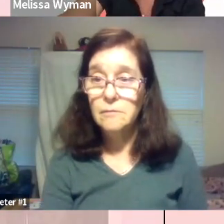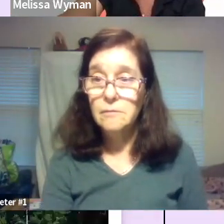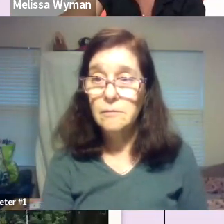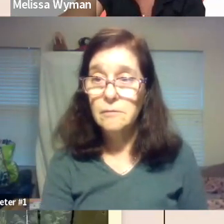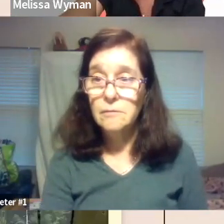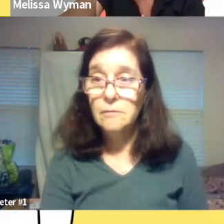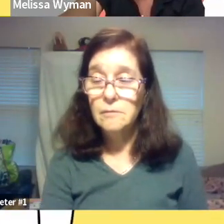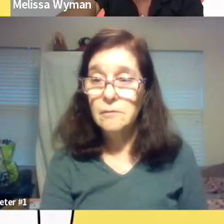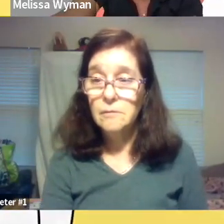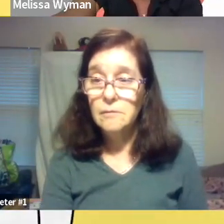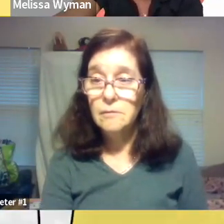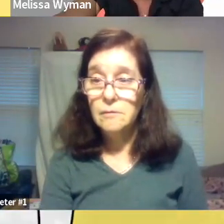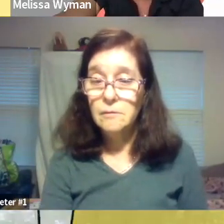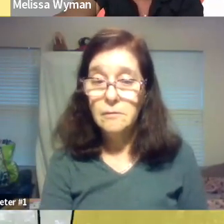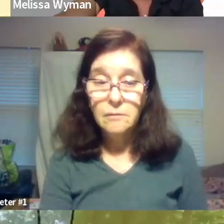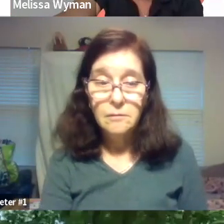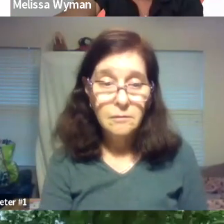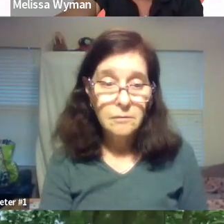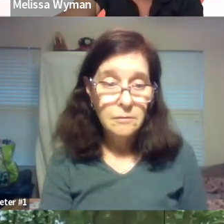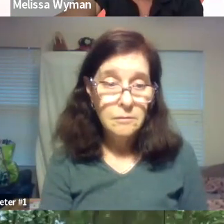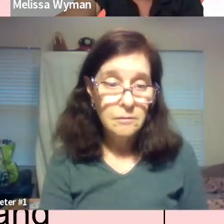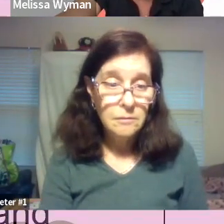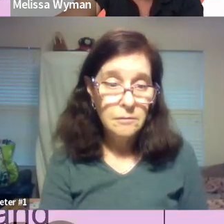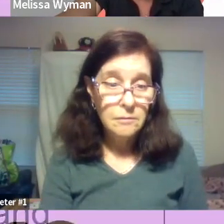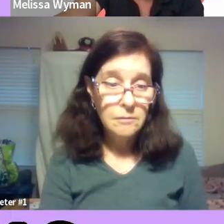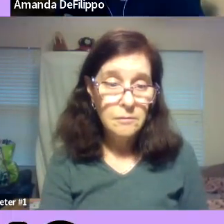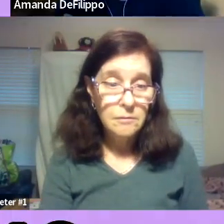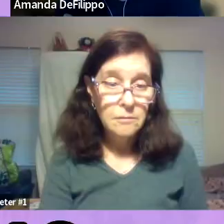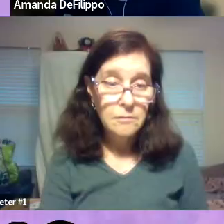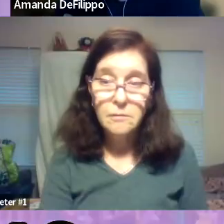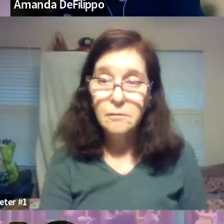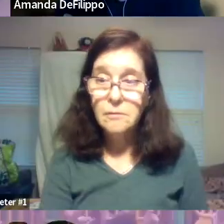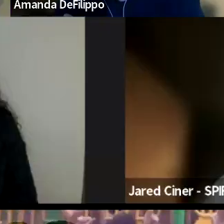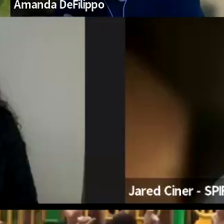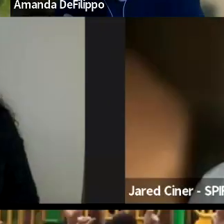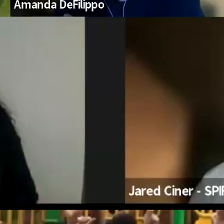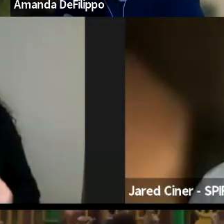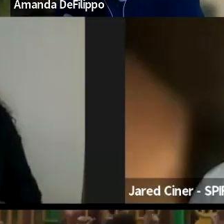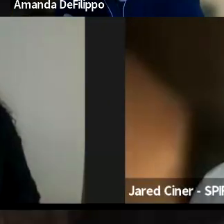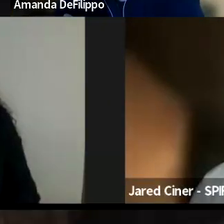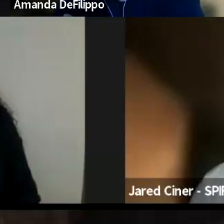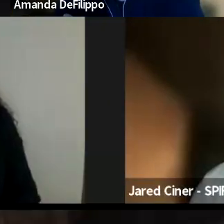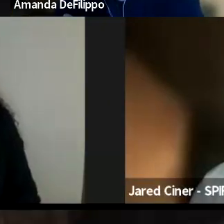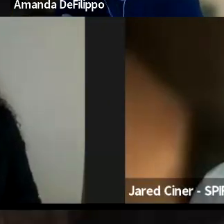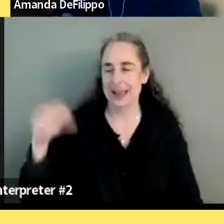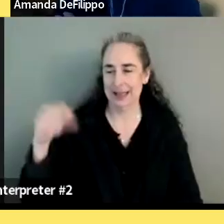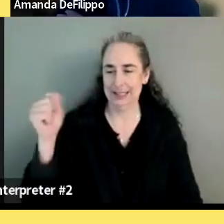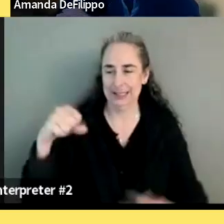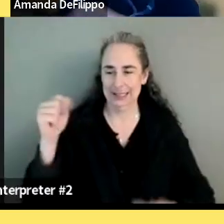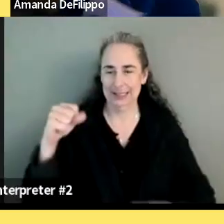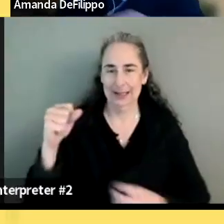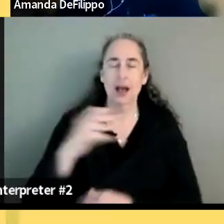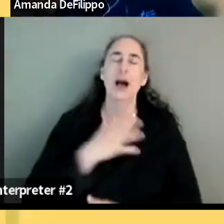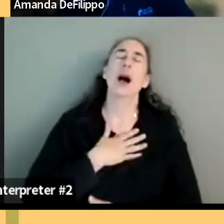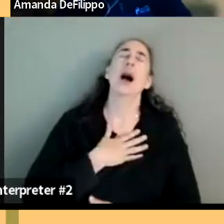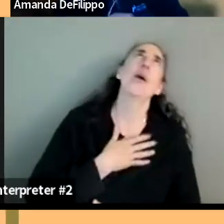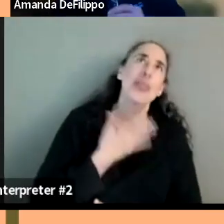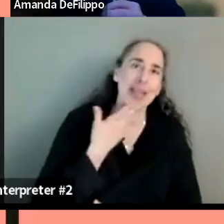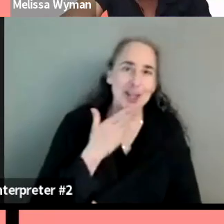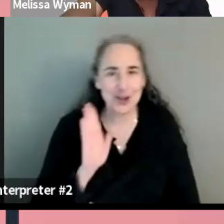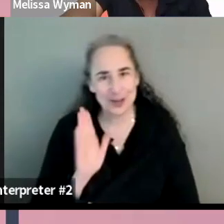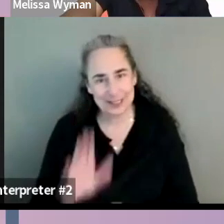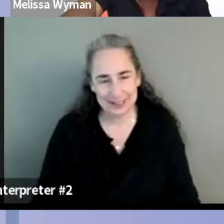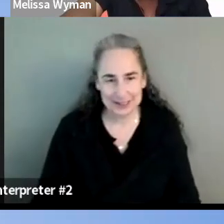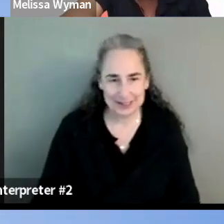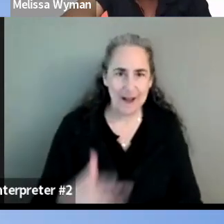to. Hey, Amanda. Hello, can you hear me? Oh, Yes. thank goodness.